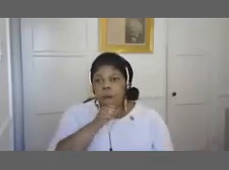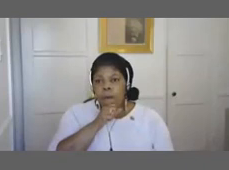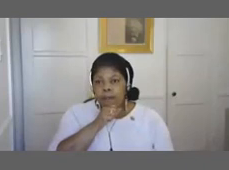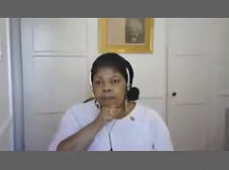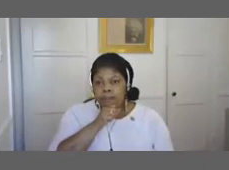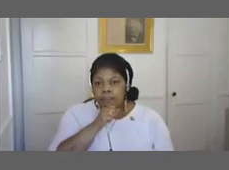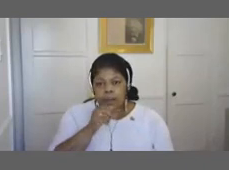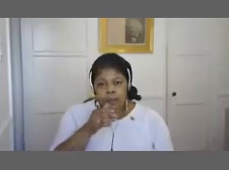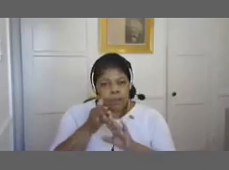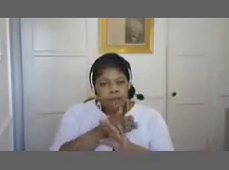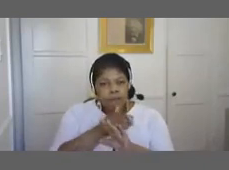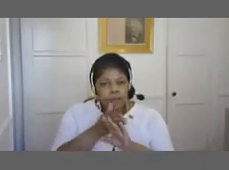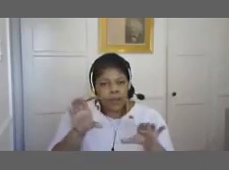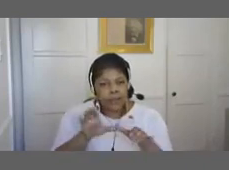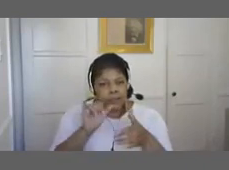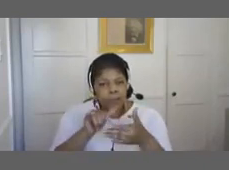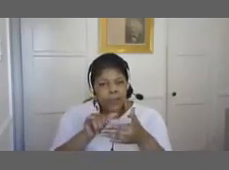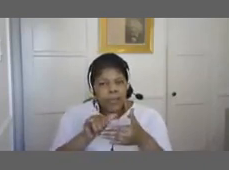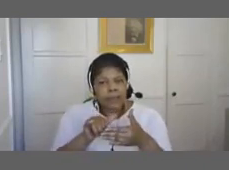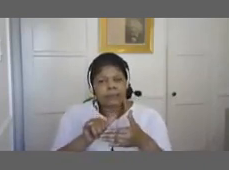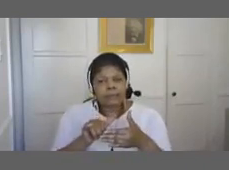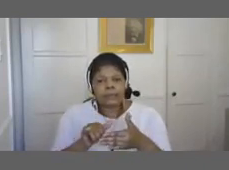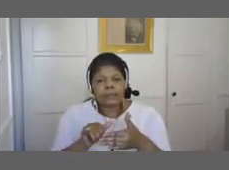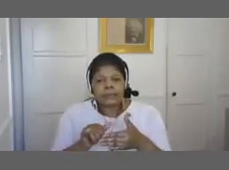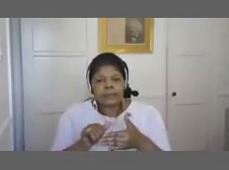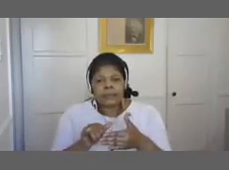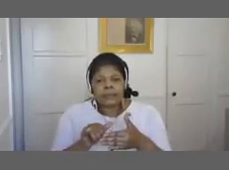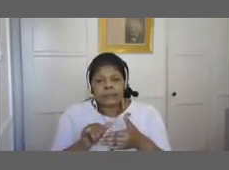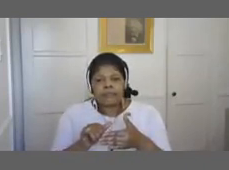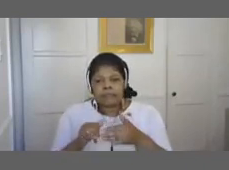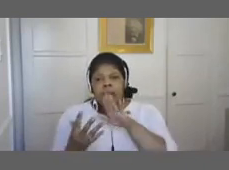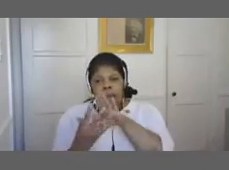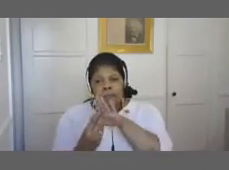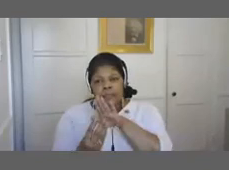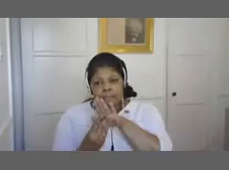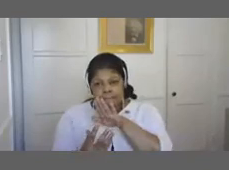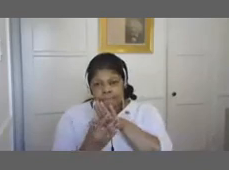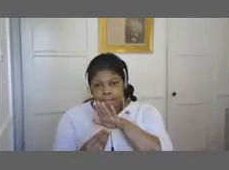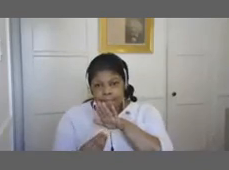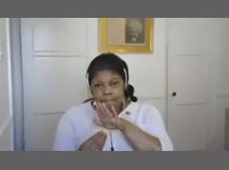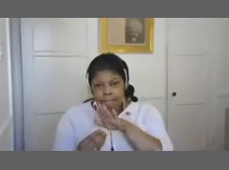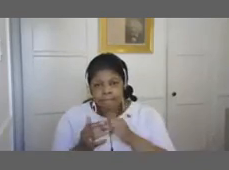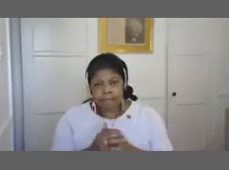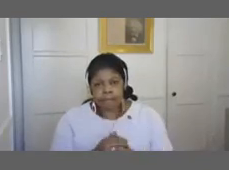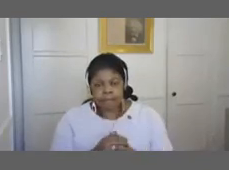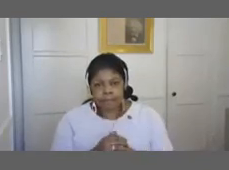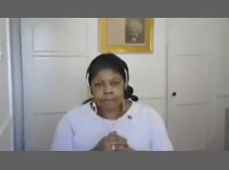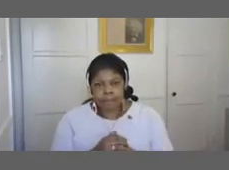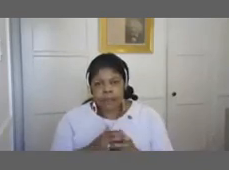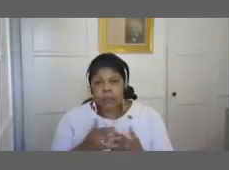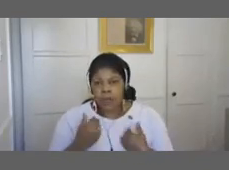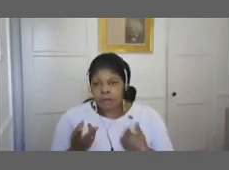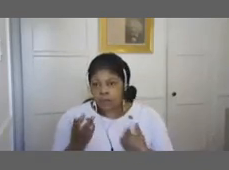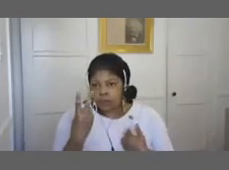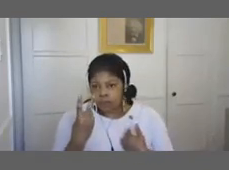but before I do, maybe I can go ahead and I can make a copy of this. So by selecting that, there's two ways that you can